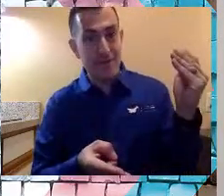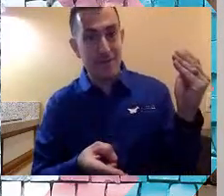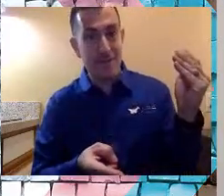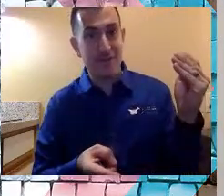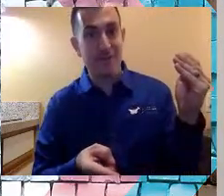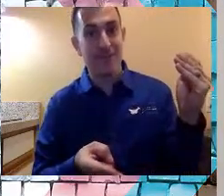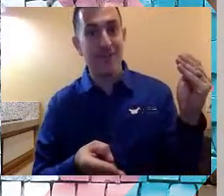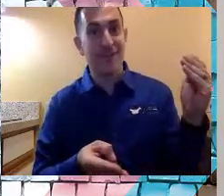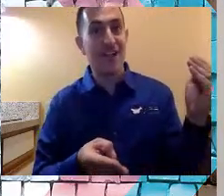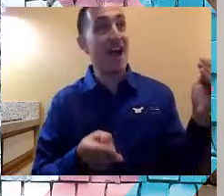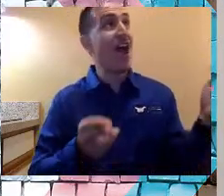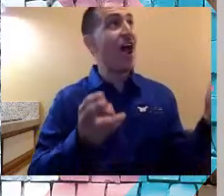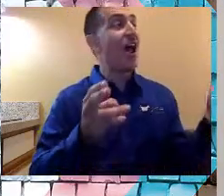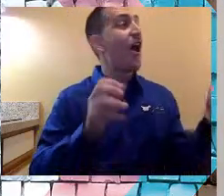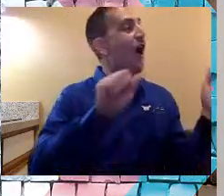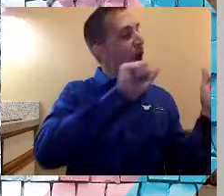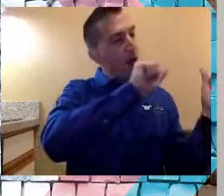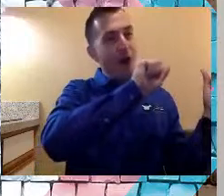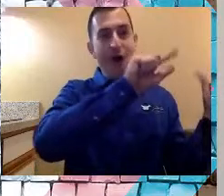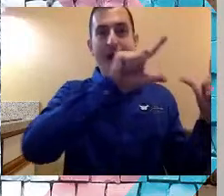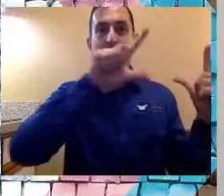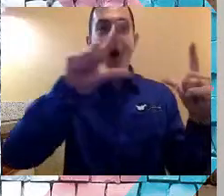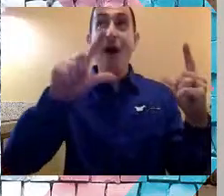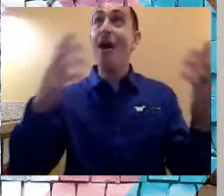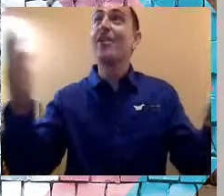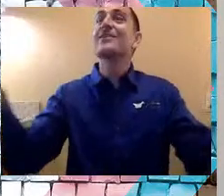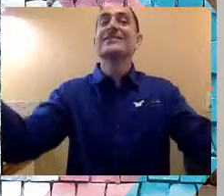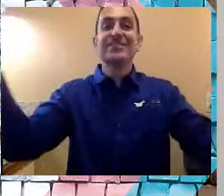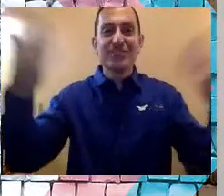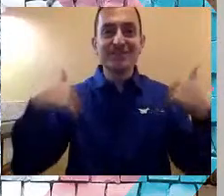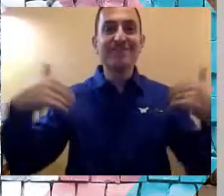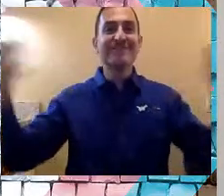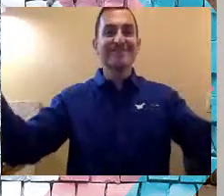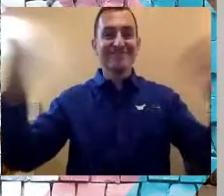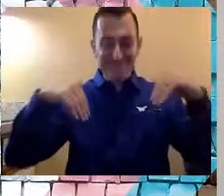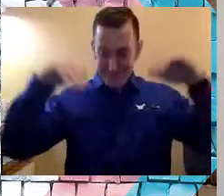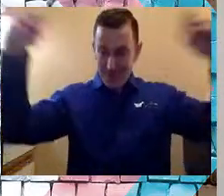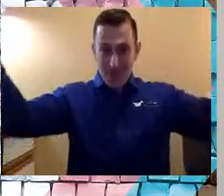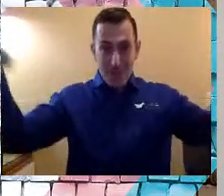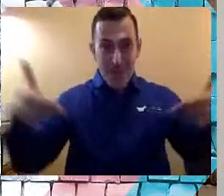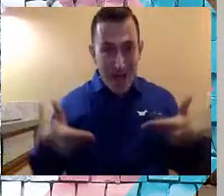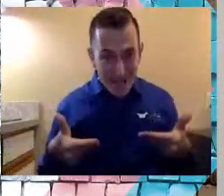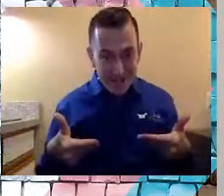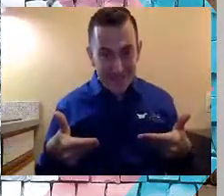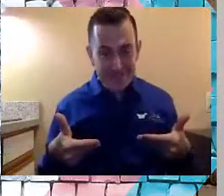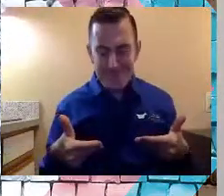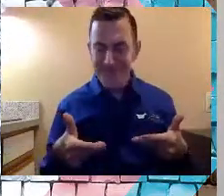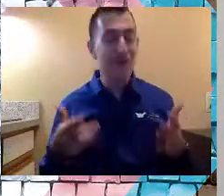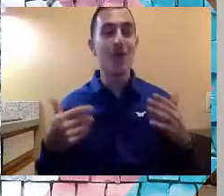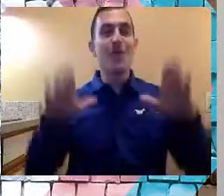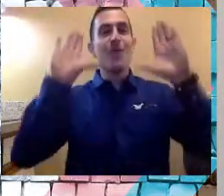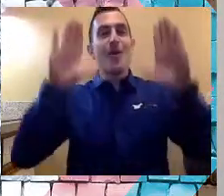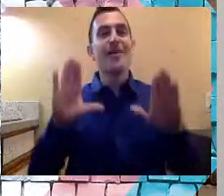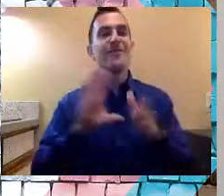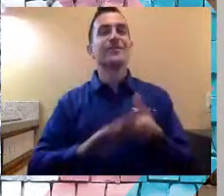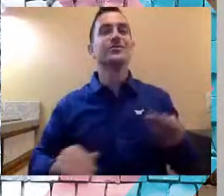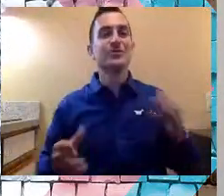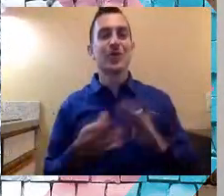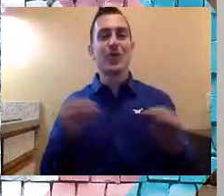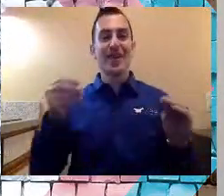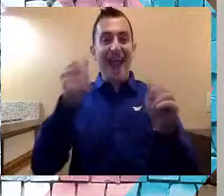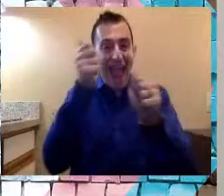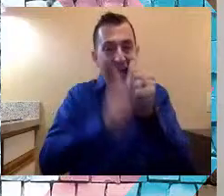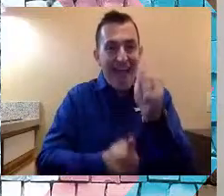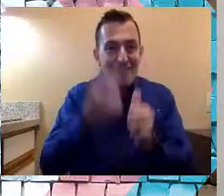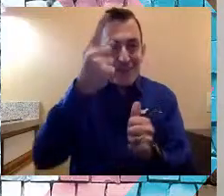And all were welcome. Oh, isn't that a wonderful story? Everyone is having a good time together. It